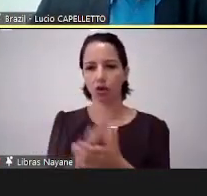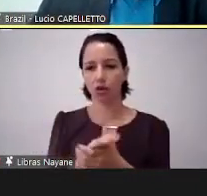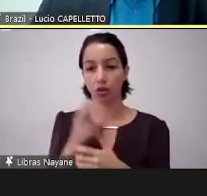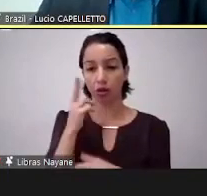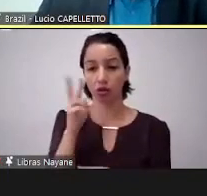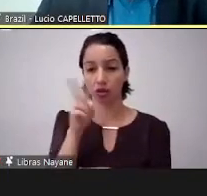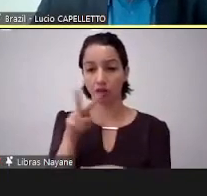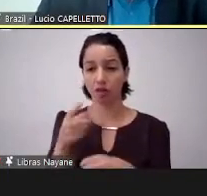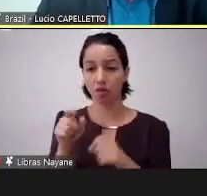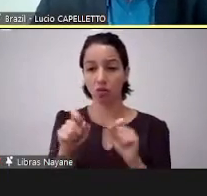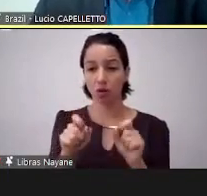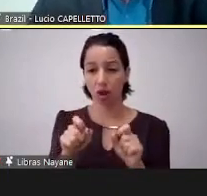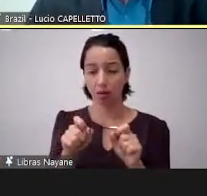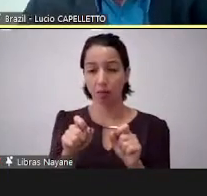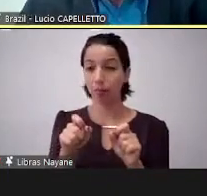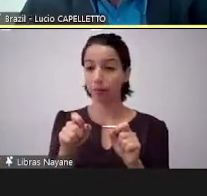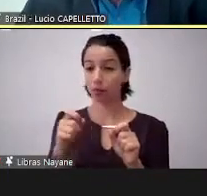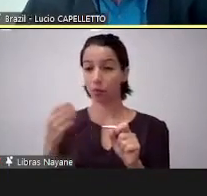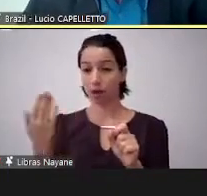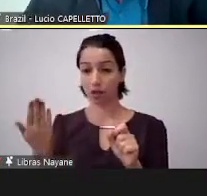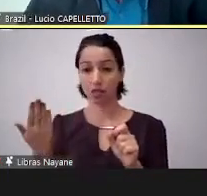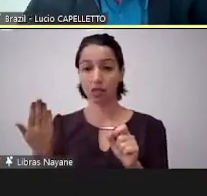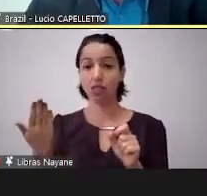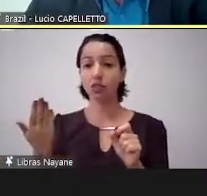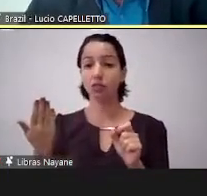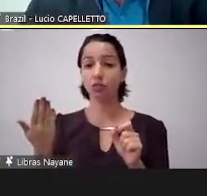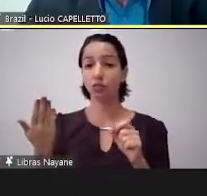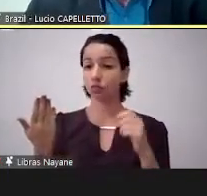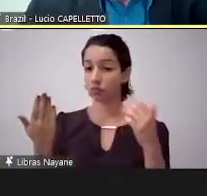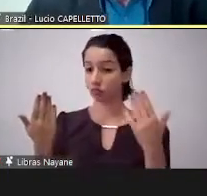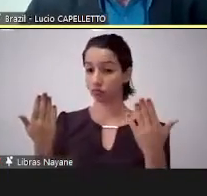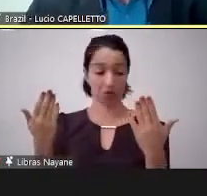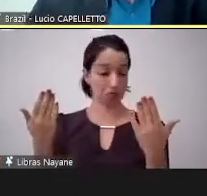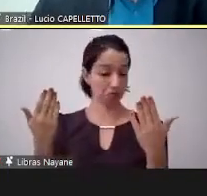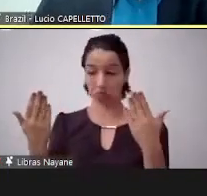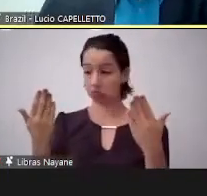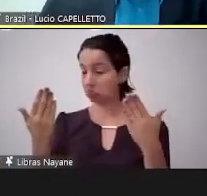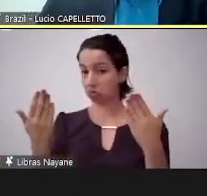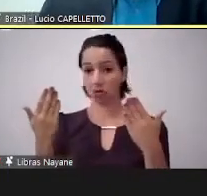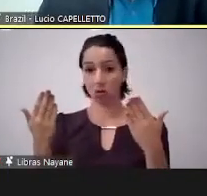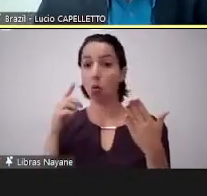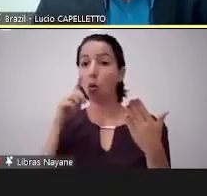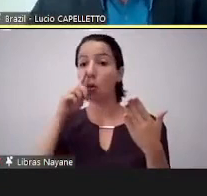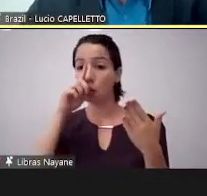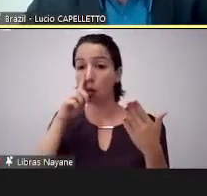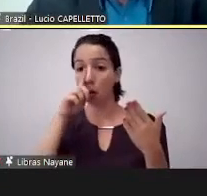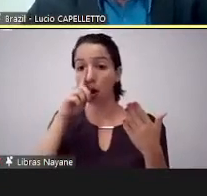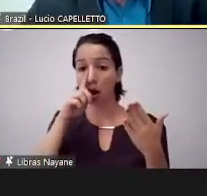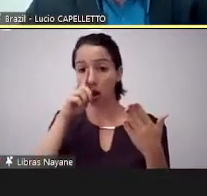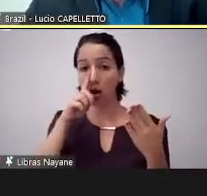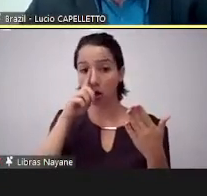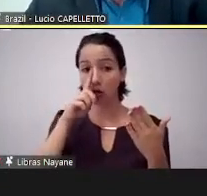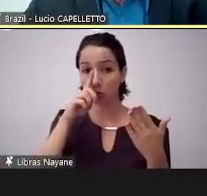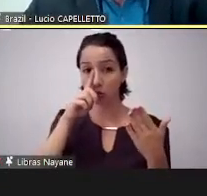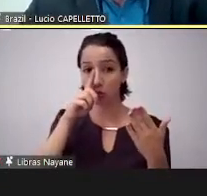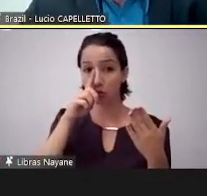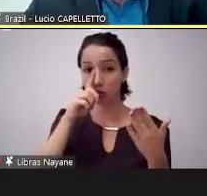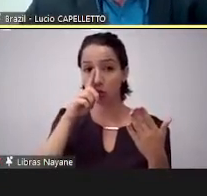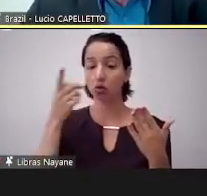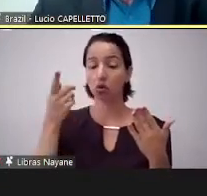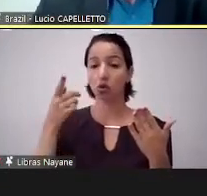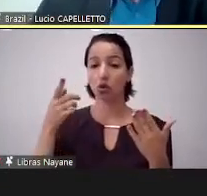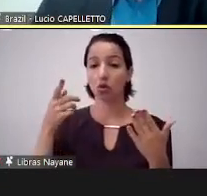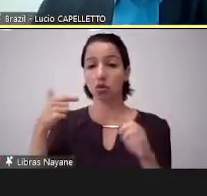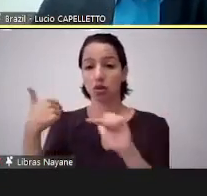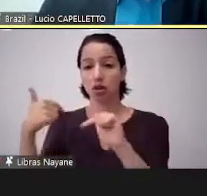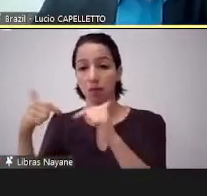segregation. This is for assets. As for liability, there is operational risks. There